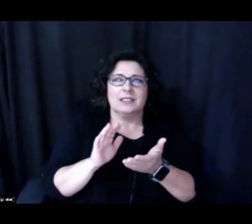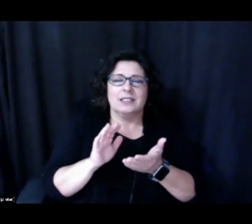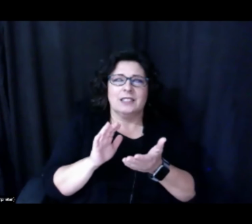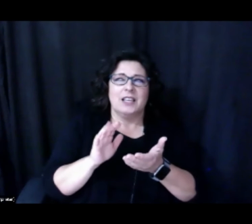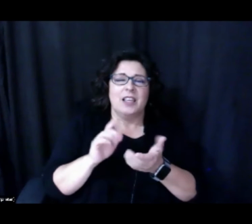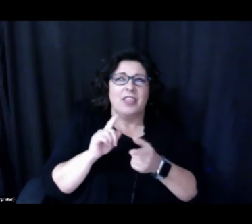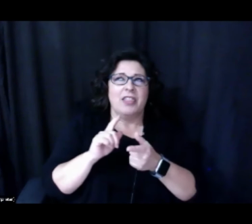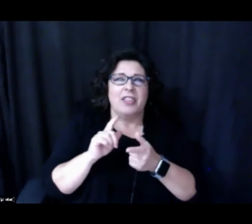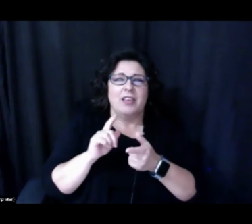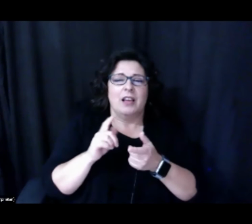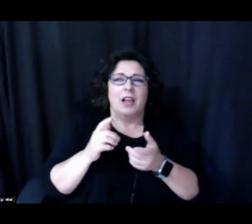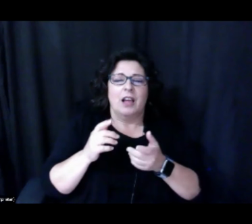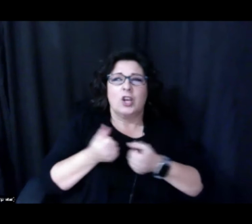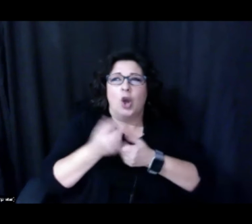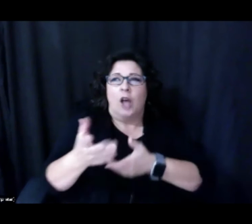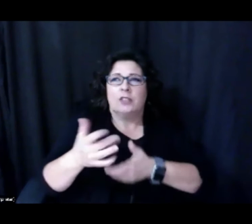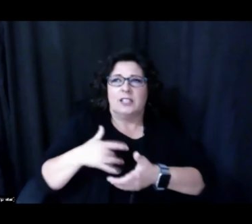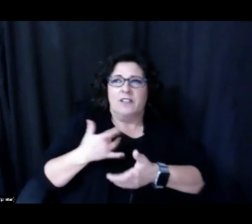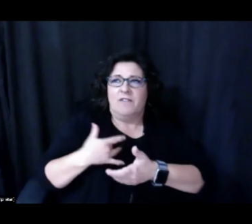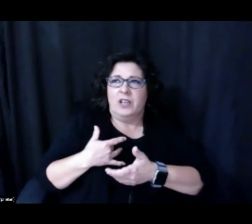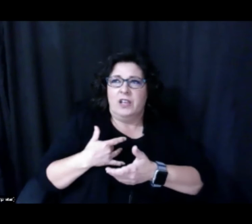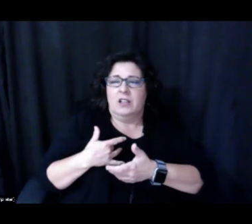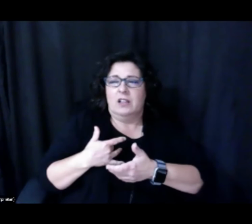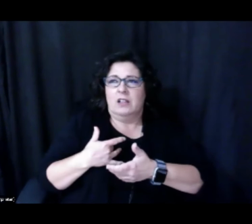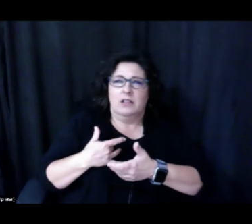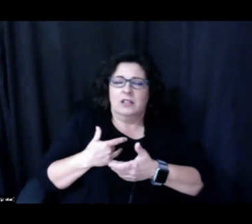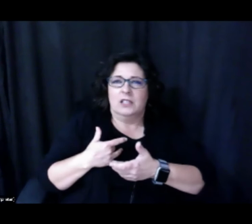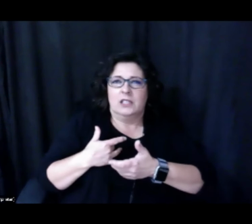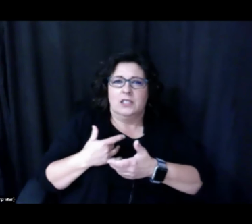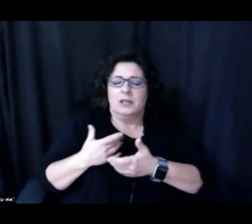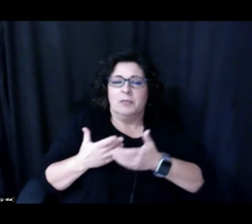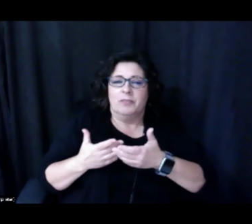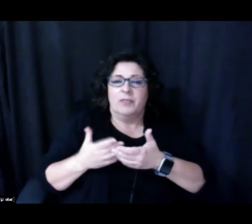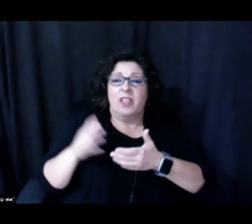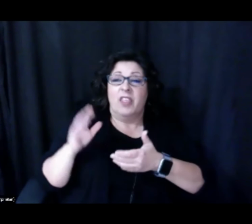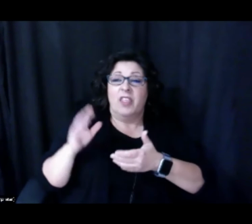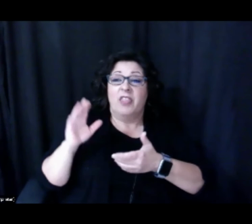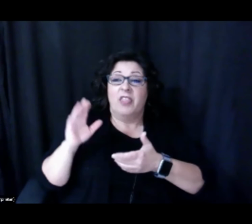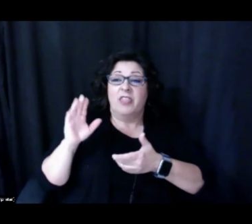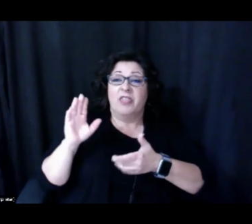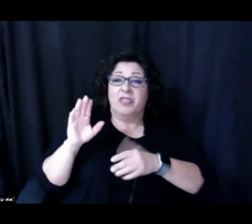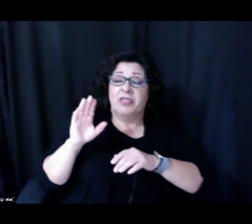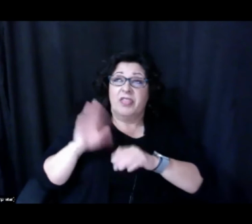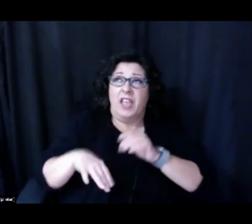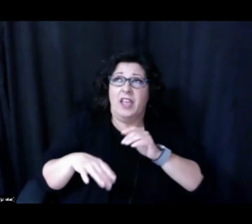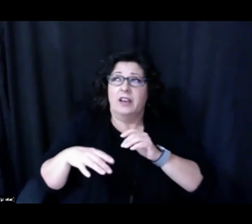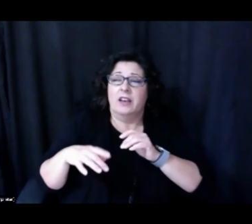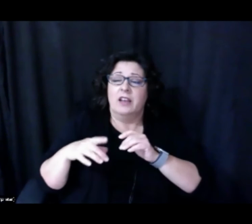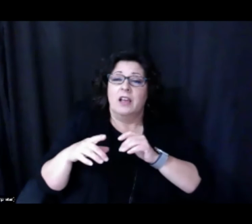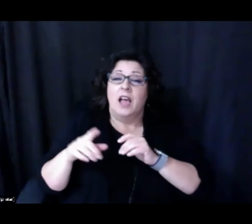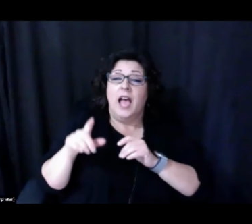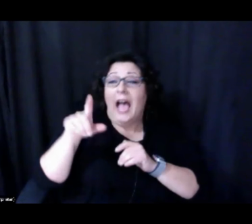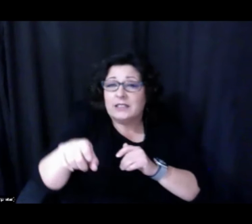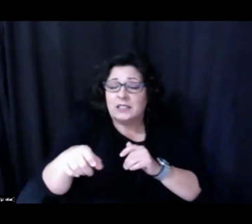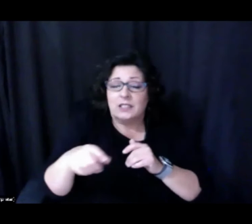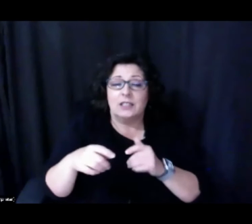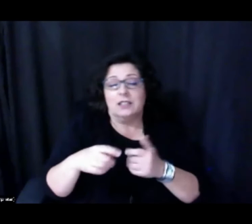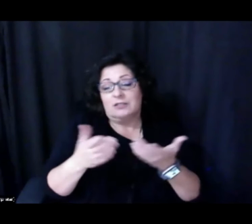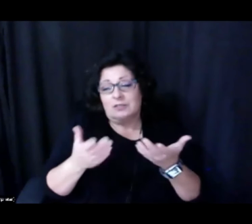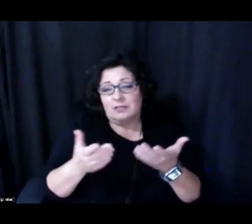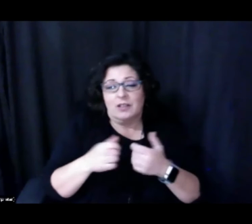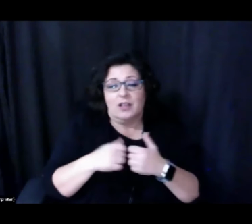someone's pronouns, right? But that could be also very, the things that trigger someone's gender